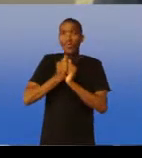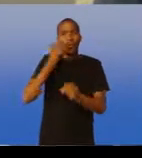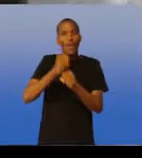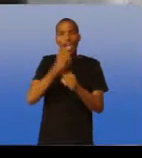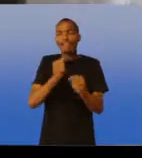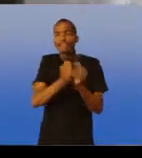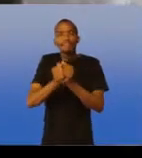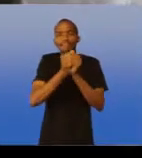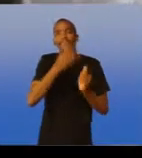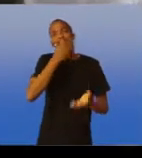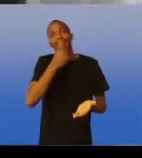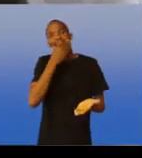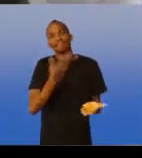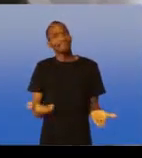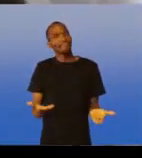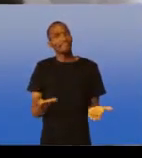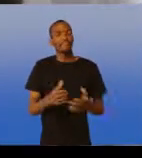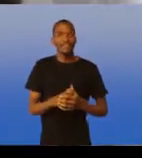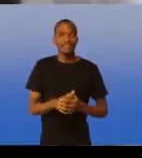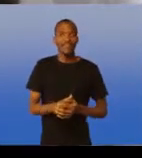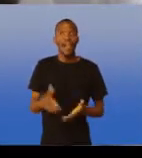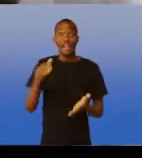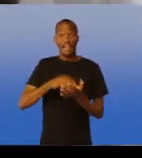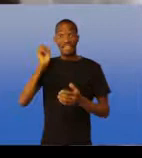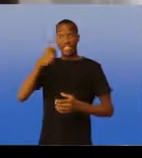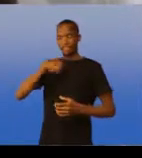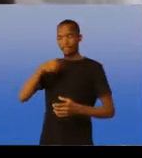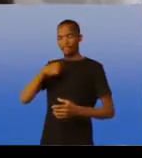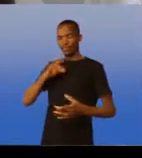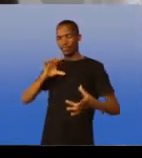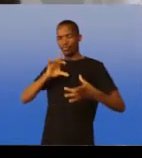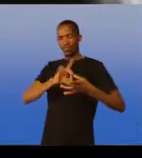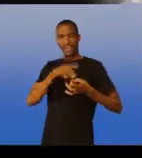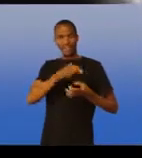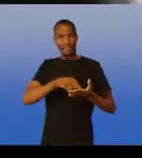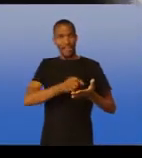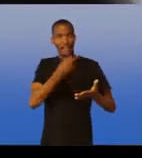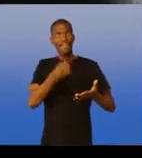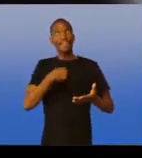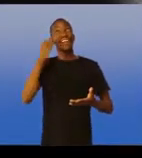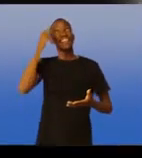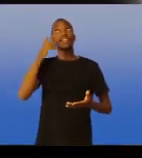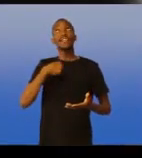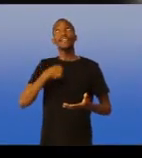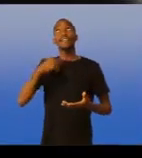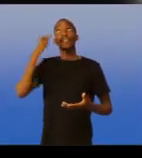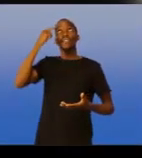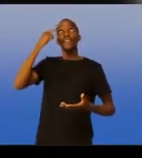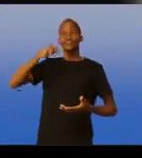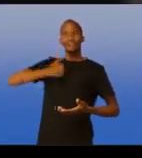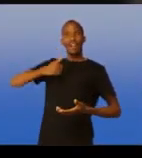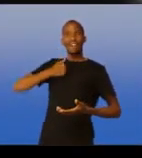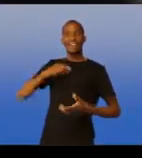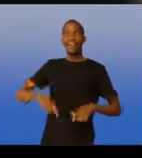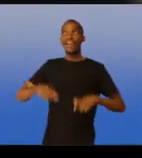thata. Ha ke tsena mo treatment ne ke ipaletse gore wai ke a